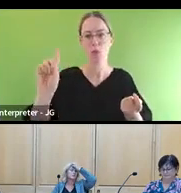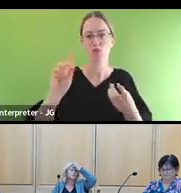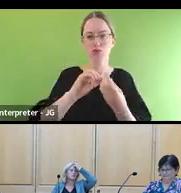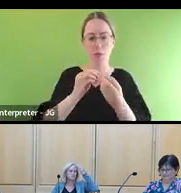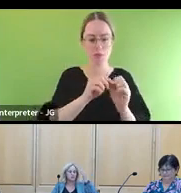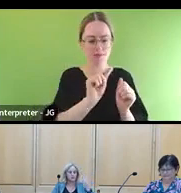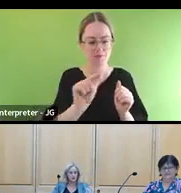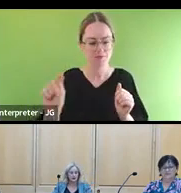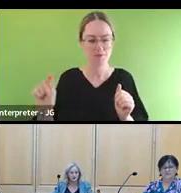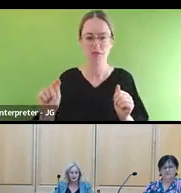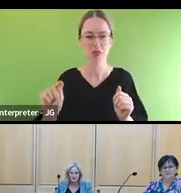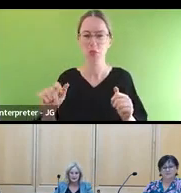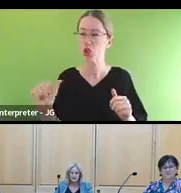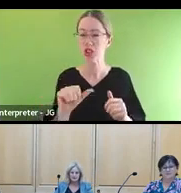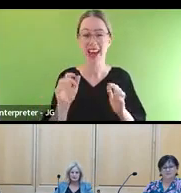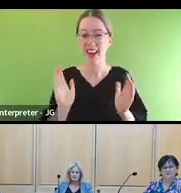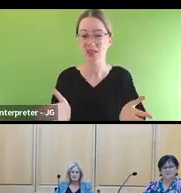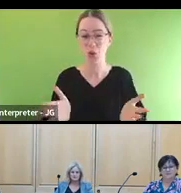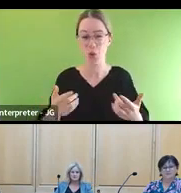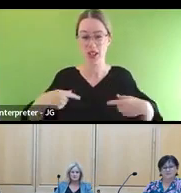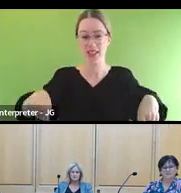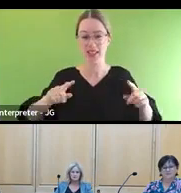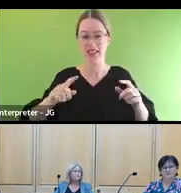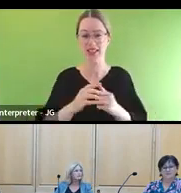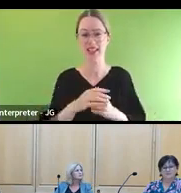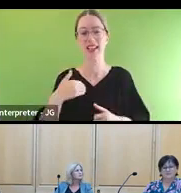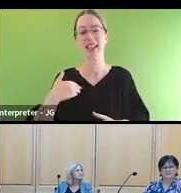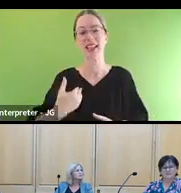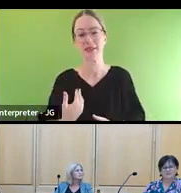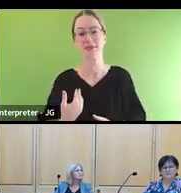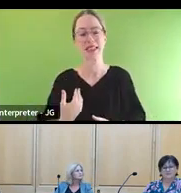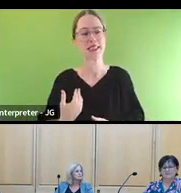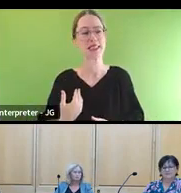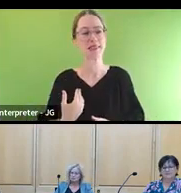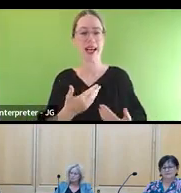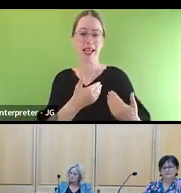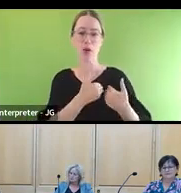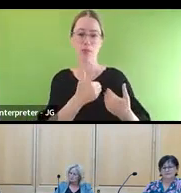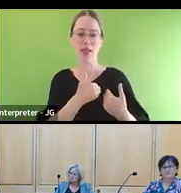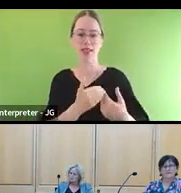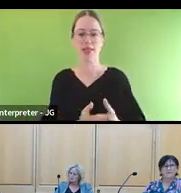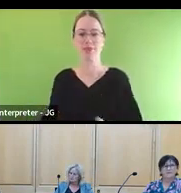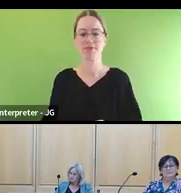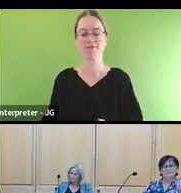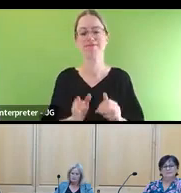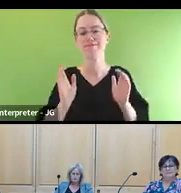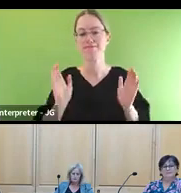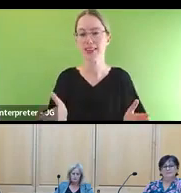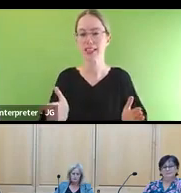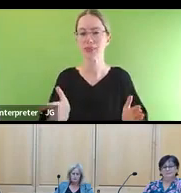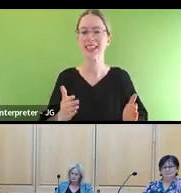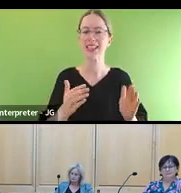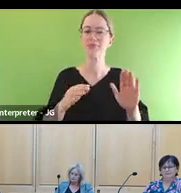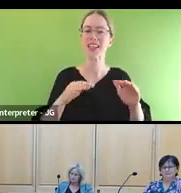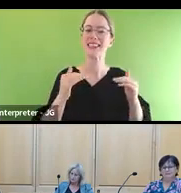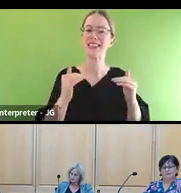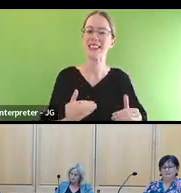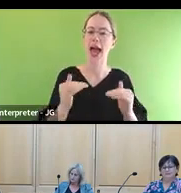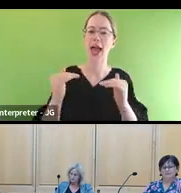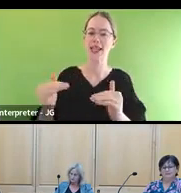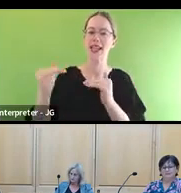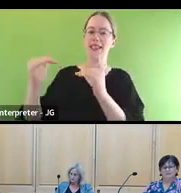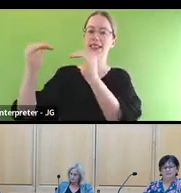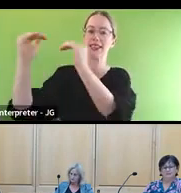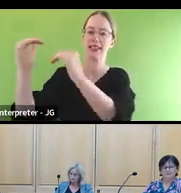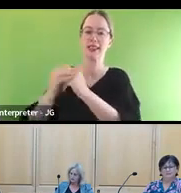when we shouldn't have to do that? You know, there needs to be accountability. There needs to be standards. There needs